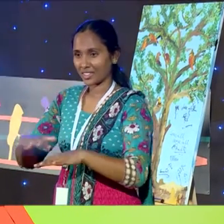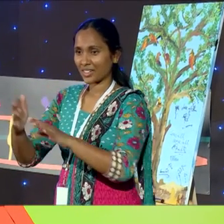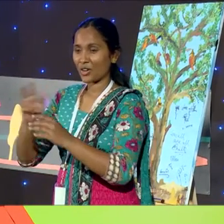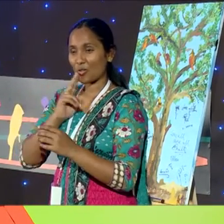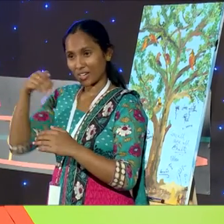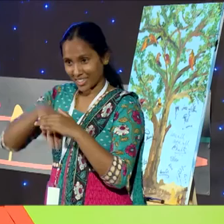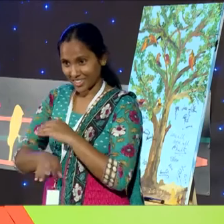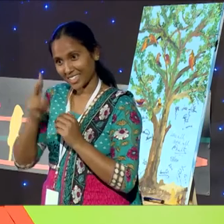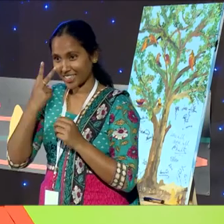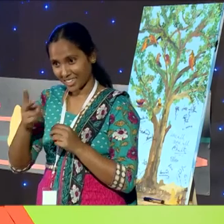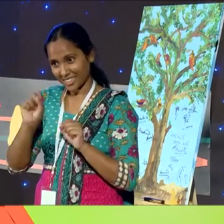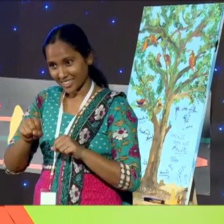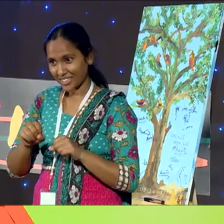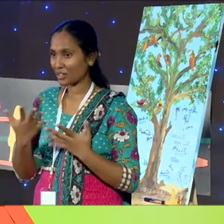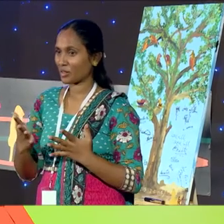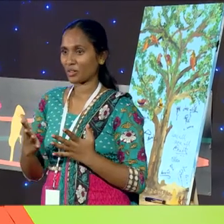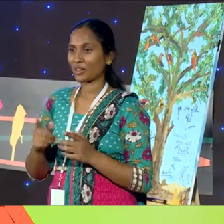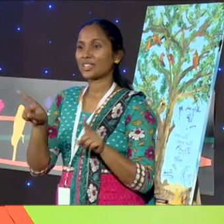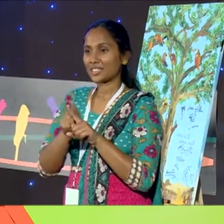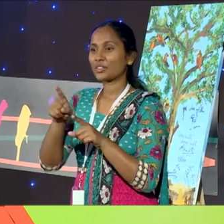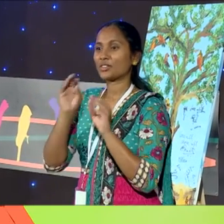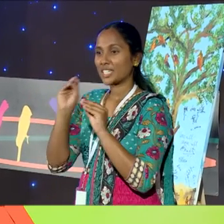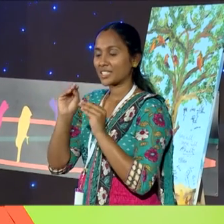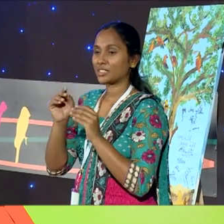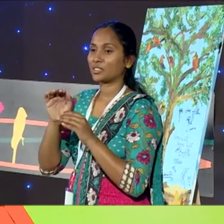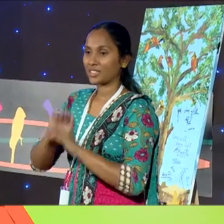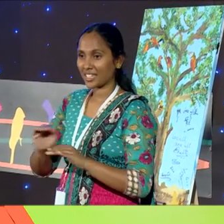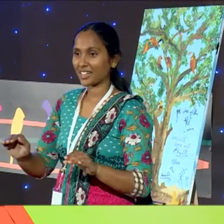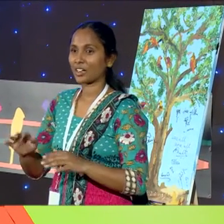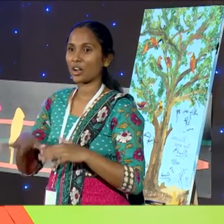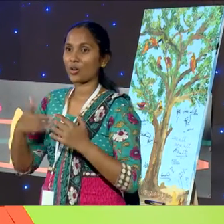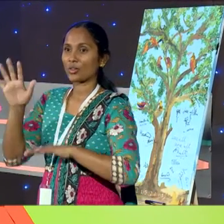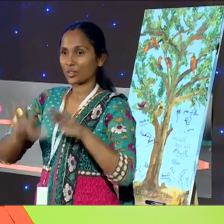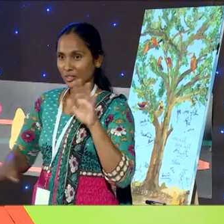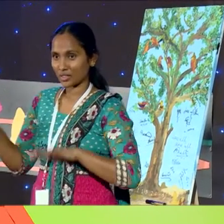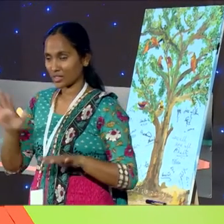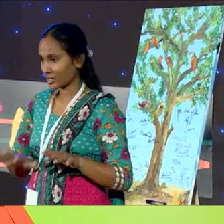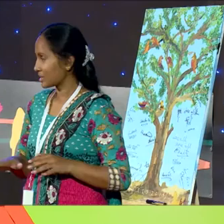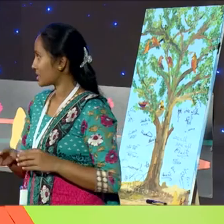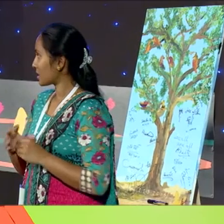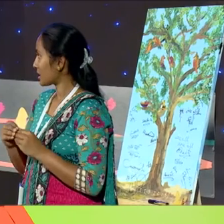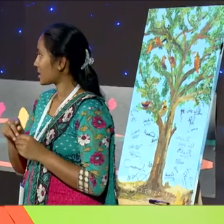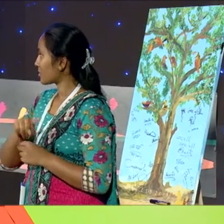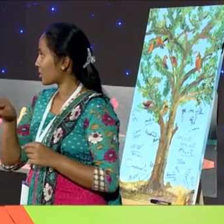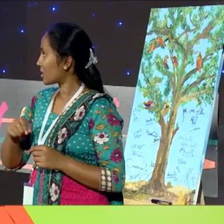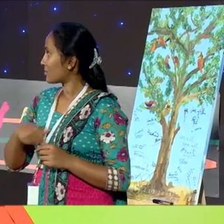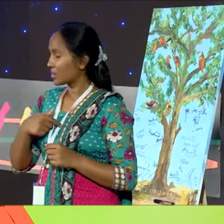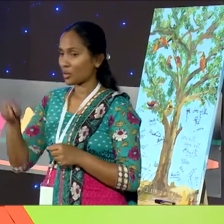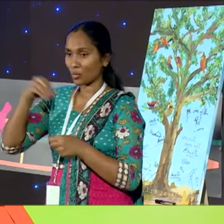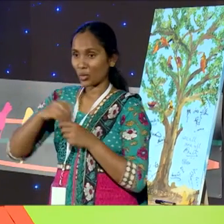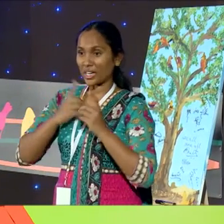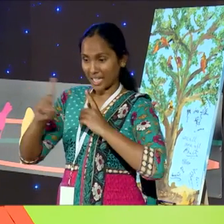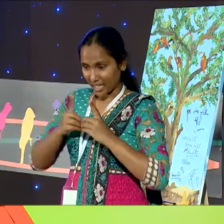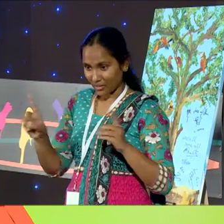underneath it. So we teach people how to dive, and we take them down, and we realize that the more divers we